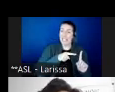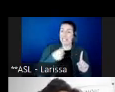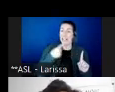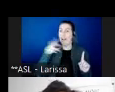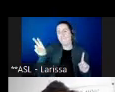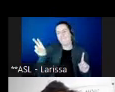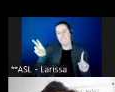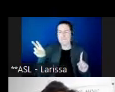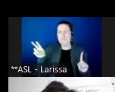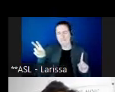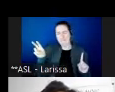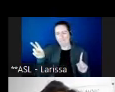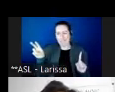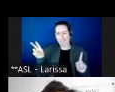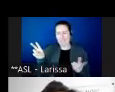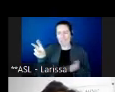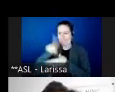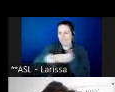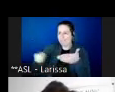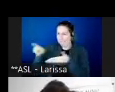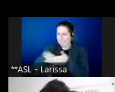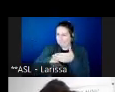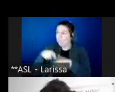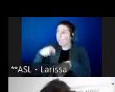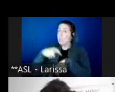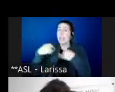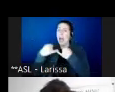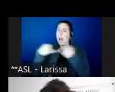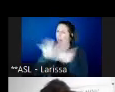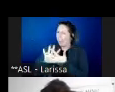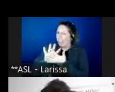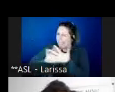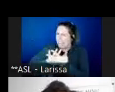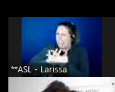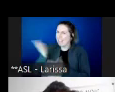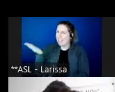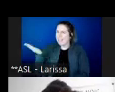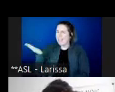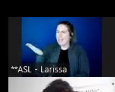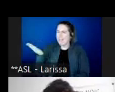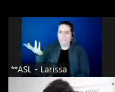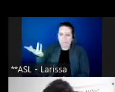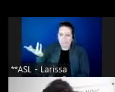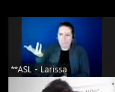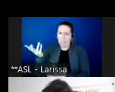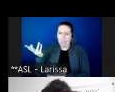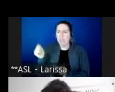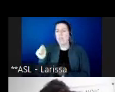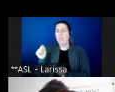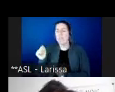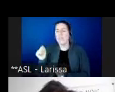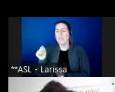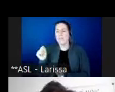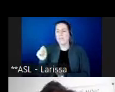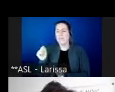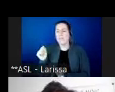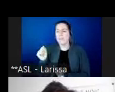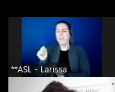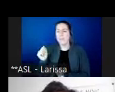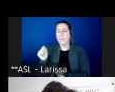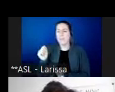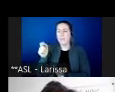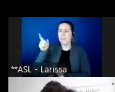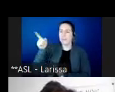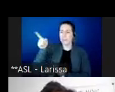this act for the lack of timelines, the definitions of impairment that aren't